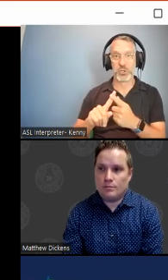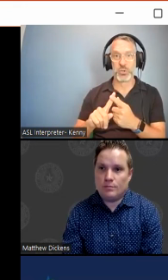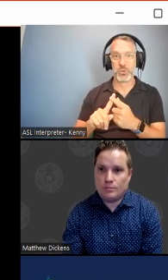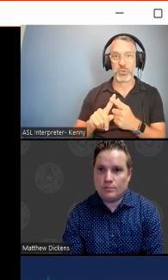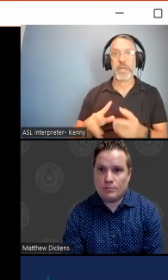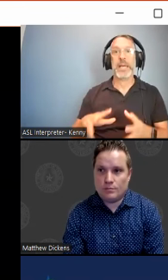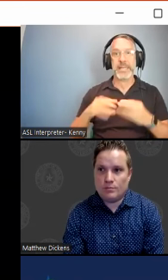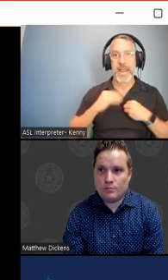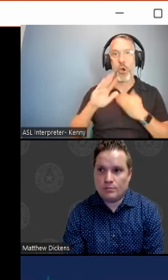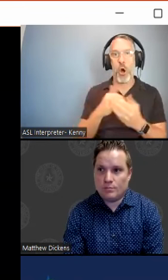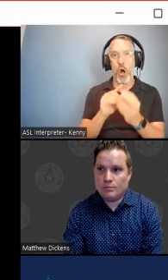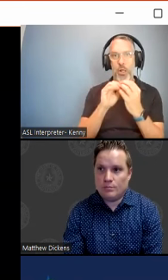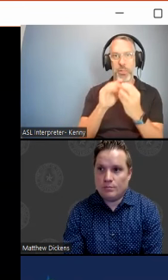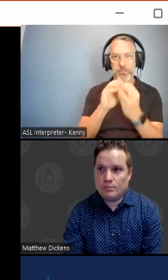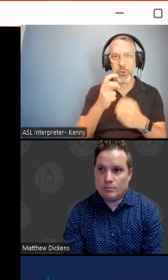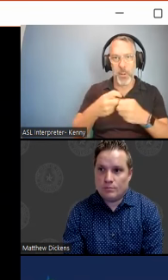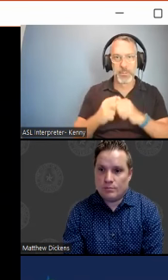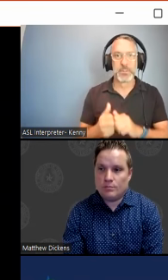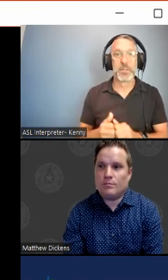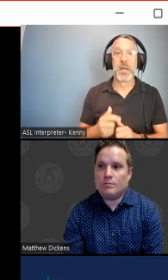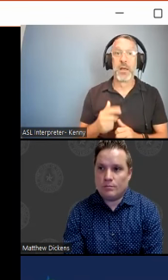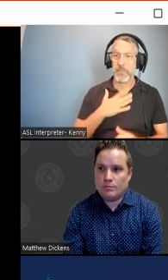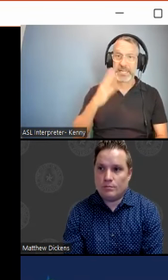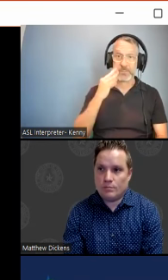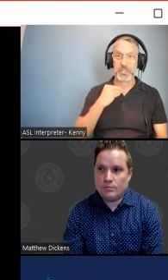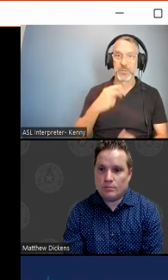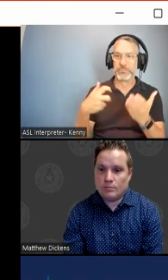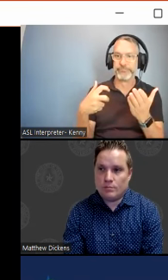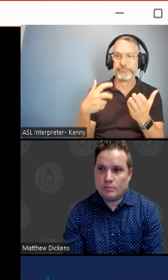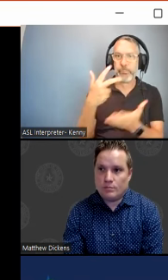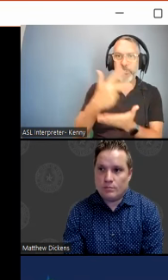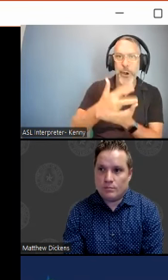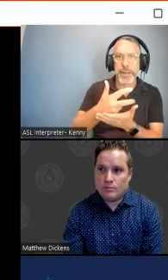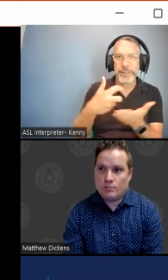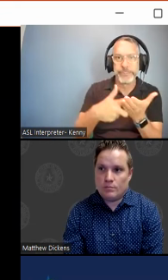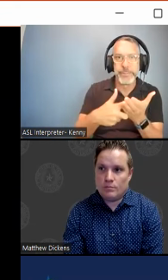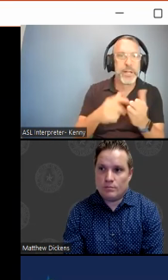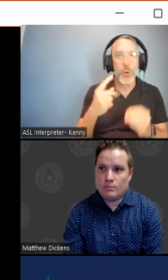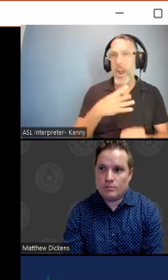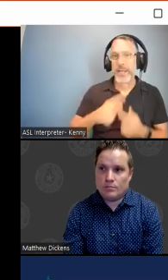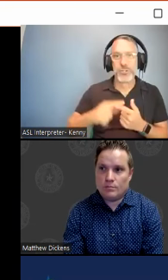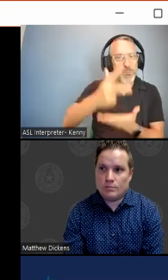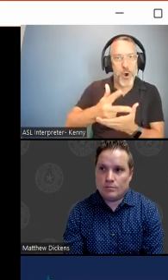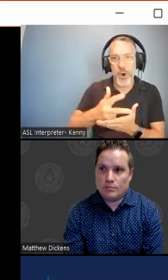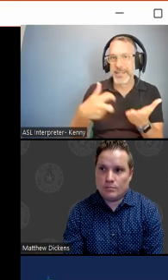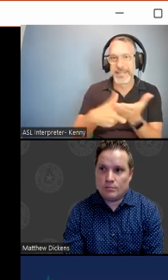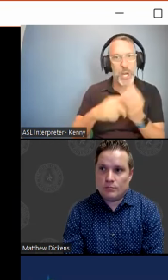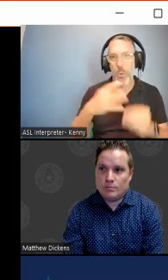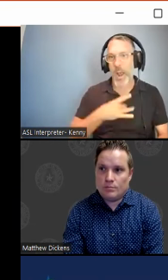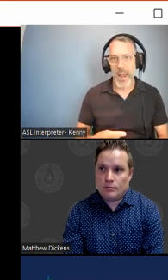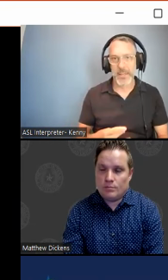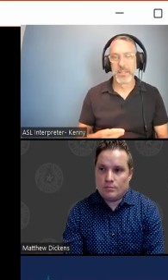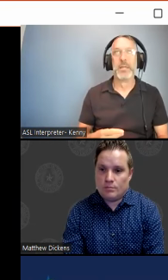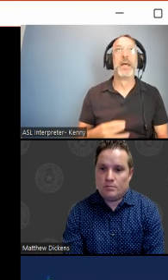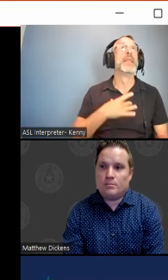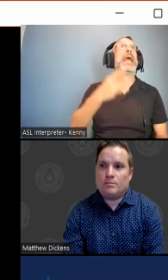heat. From my experience, I've been doing parkings for 16 years. No one likes a parking citation. They especially